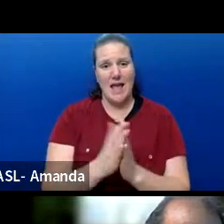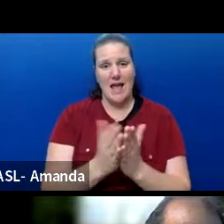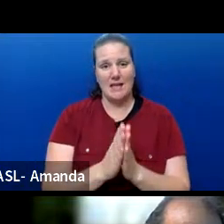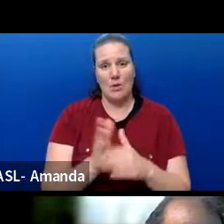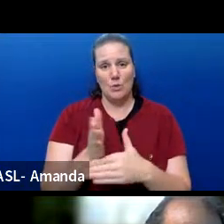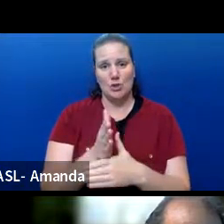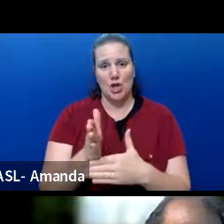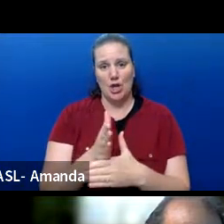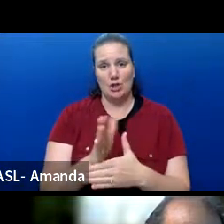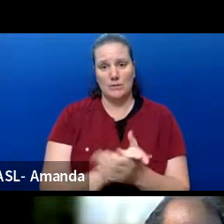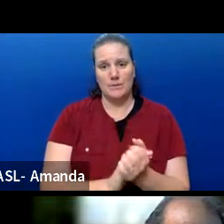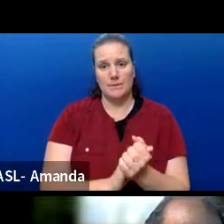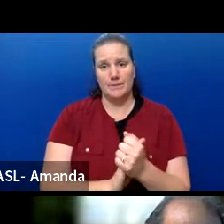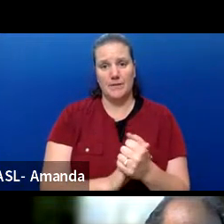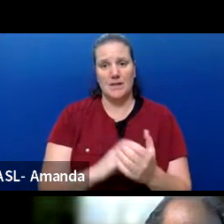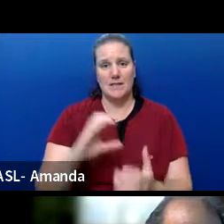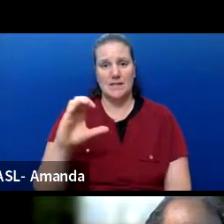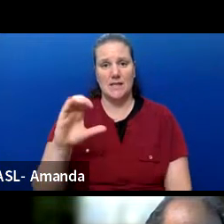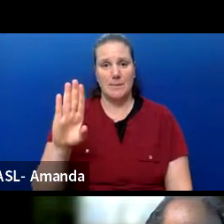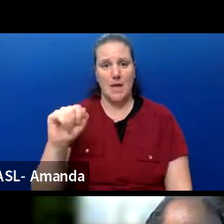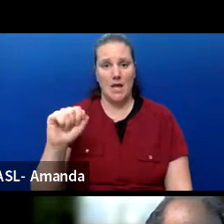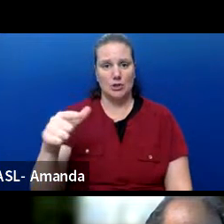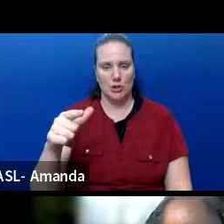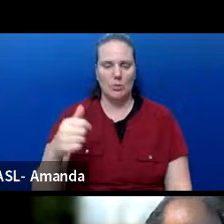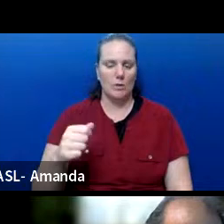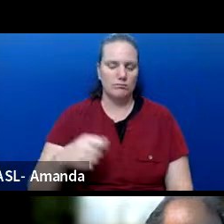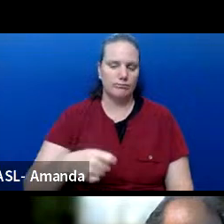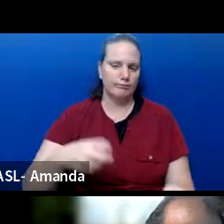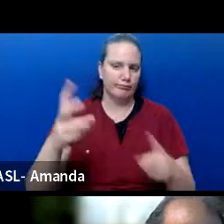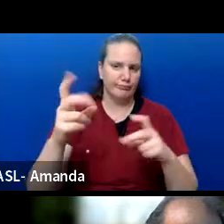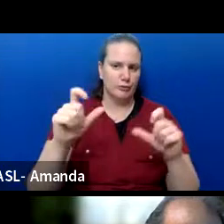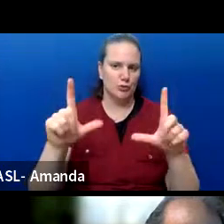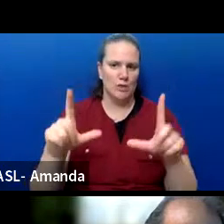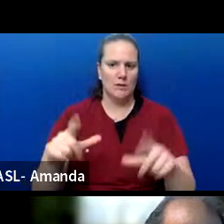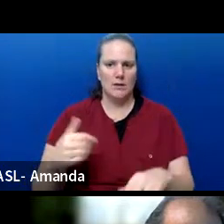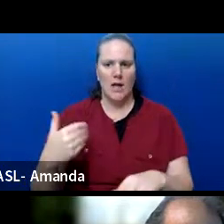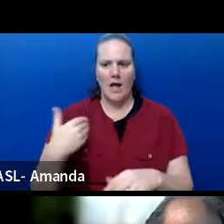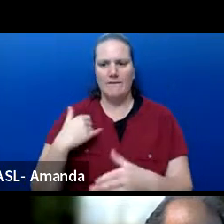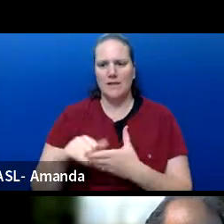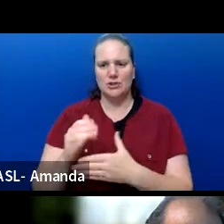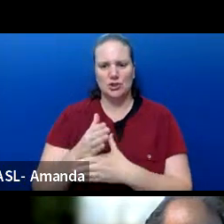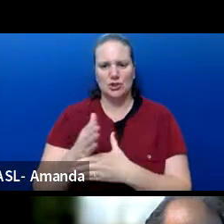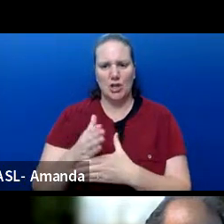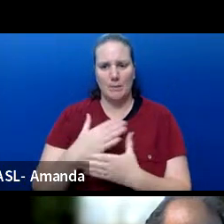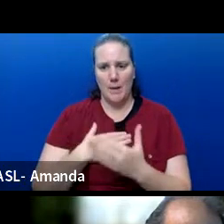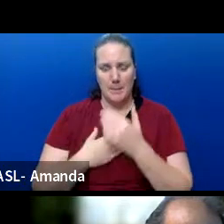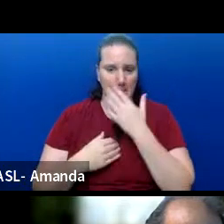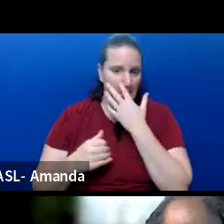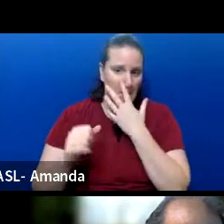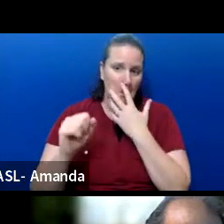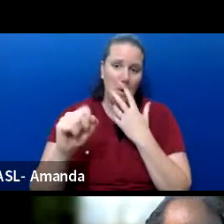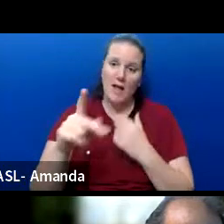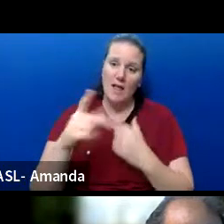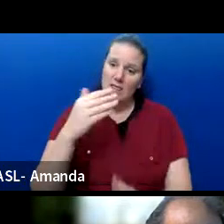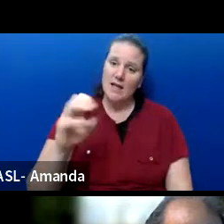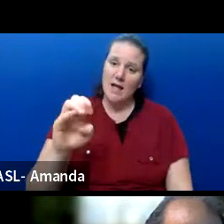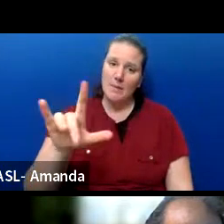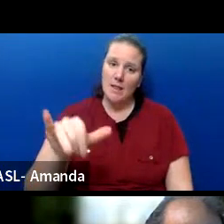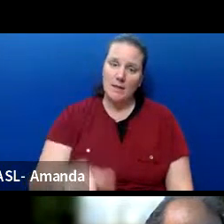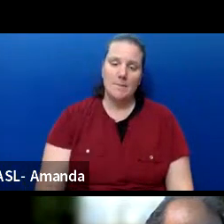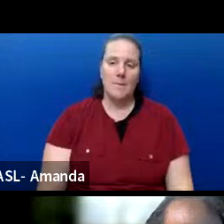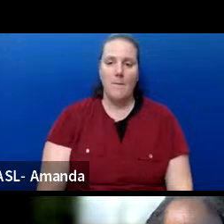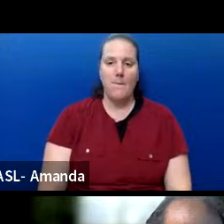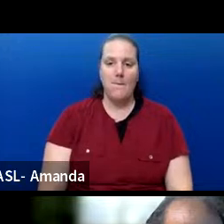shared with CBAG, and then we'll get it up on the screen. I've got it. I can share. Okay. Thanks, Emily. So I notice